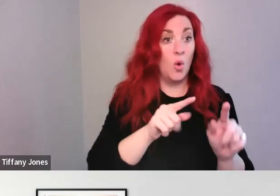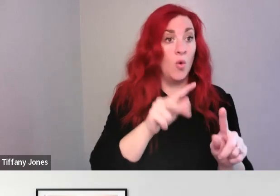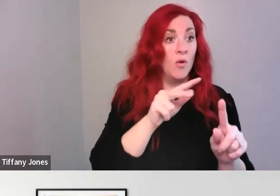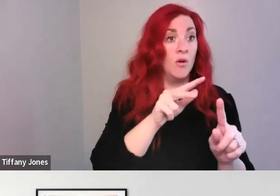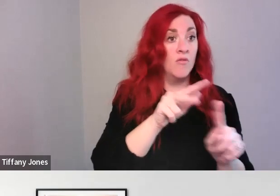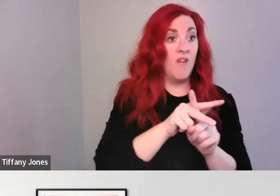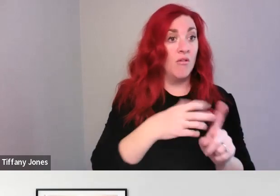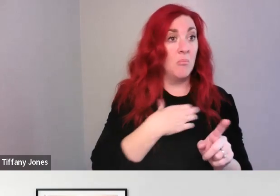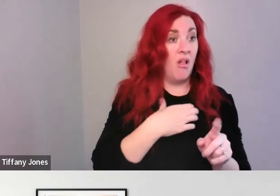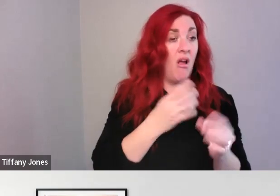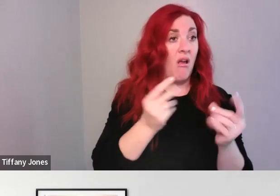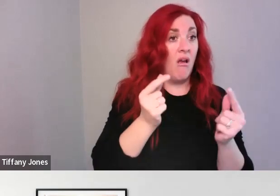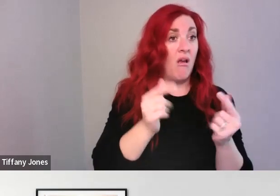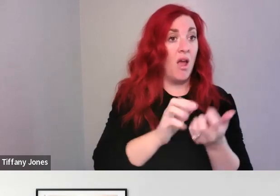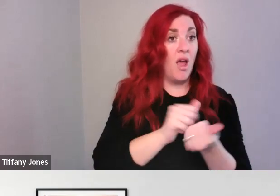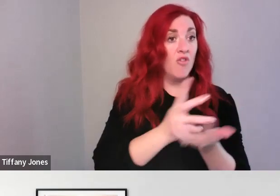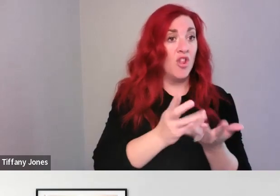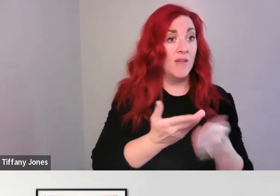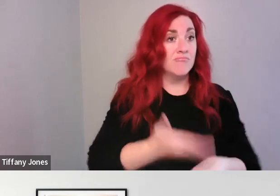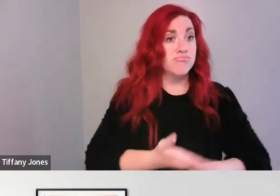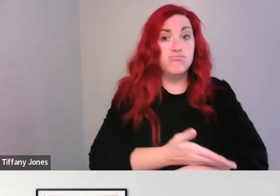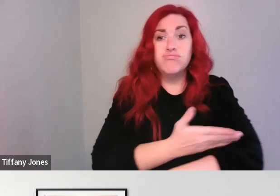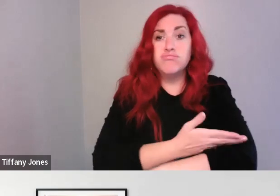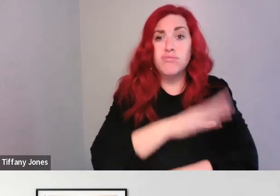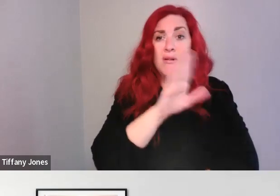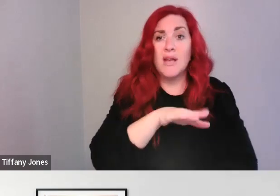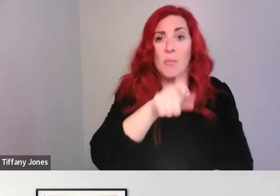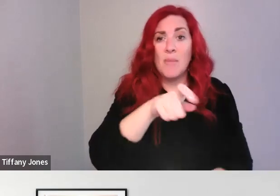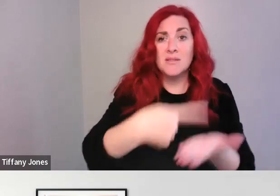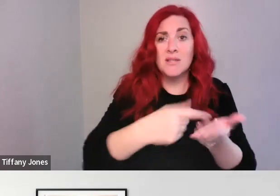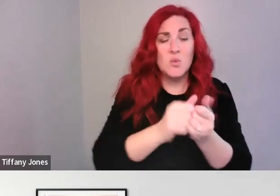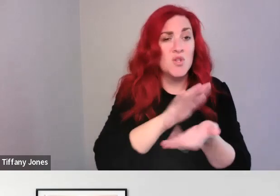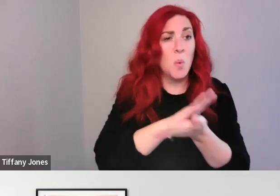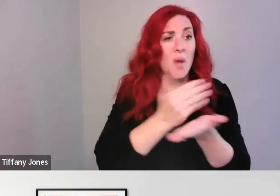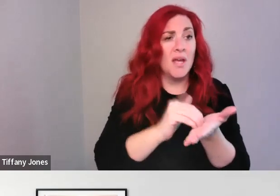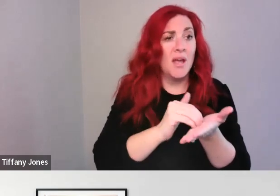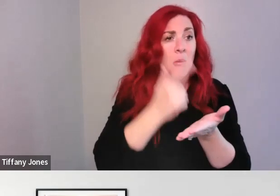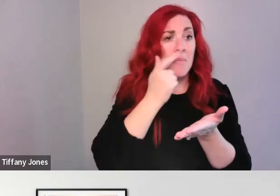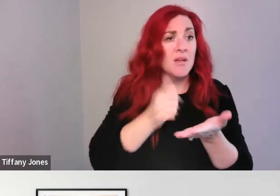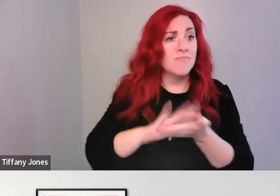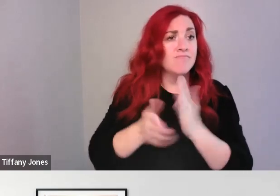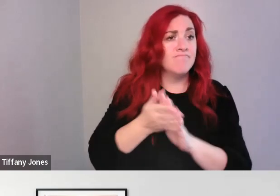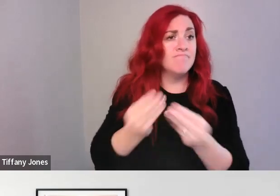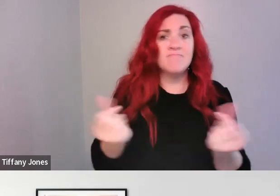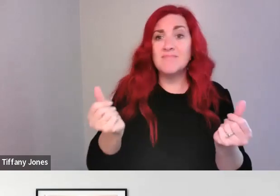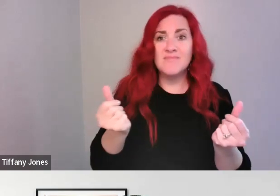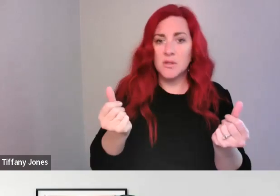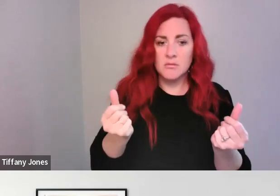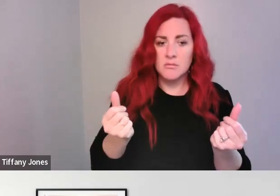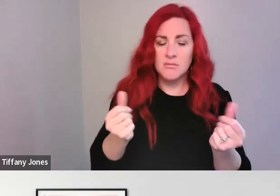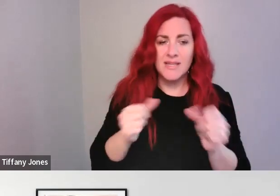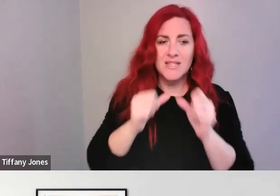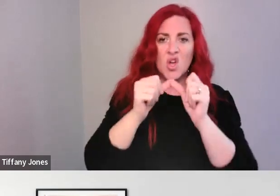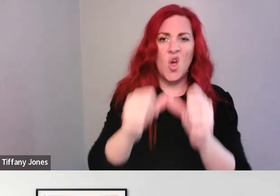and everything gets better and it doesn't, you never have to talk to the school again because you got what you wanted. Like, this is sort of an ongoing